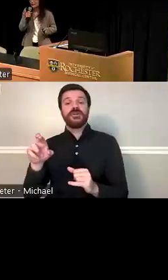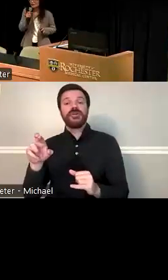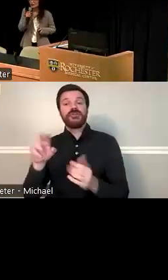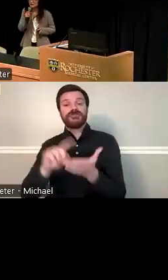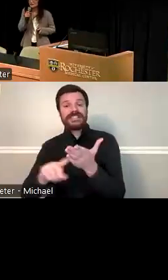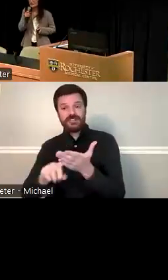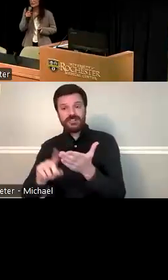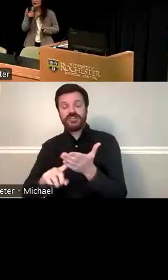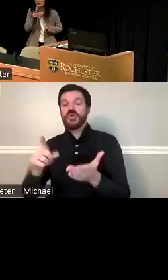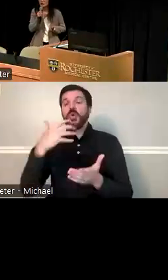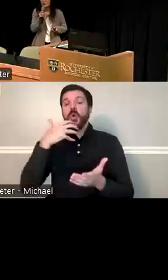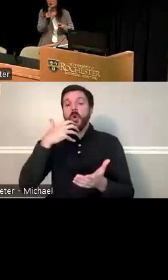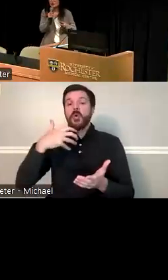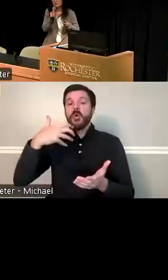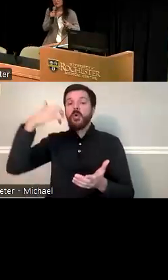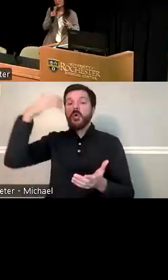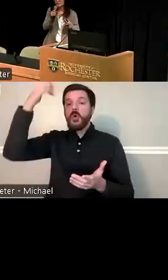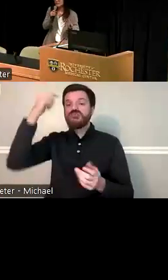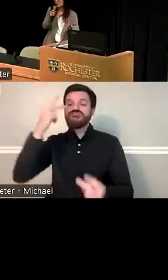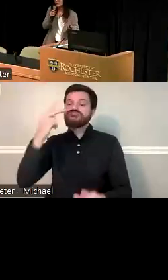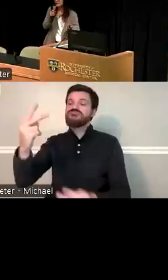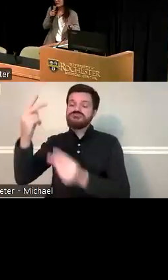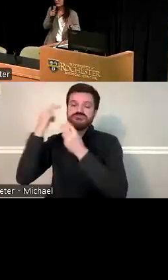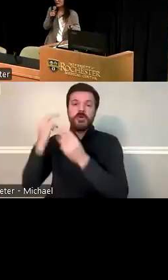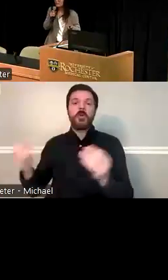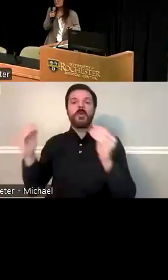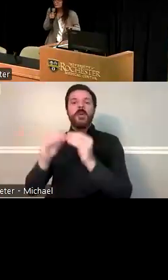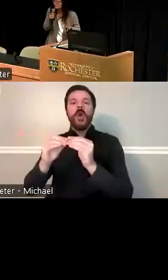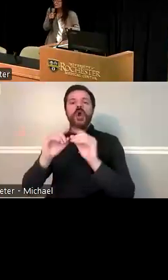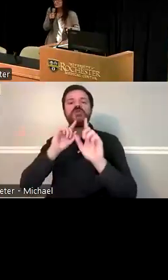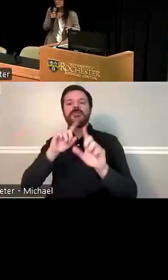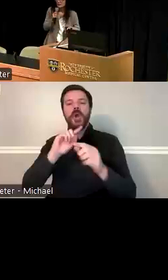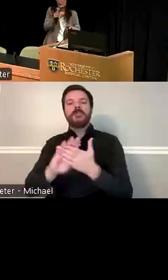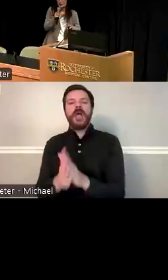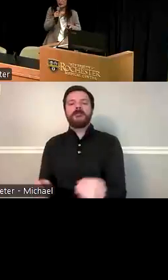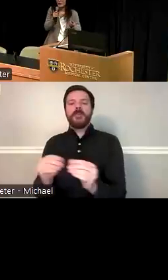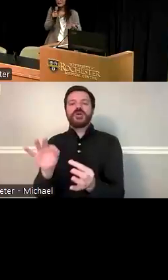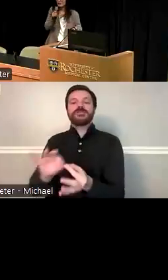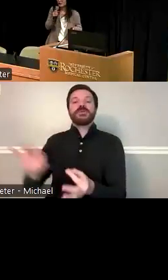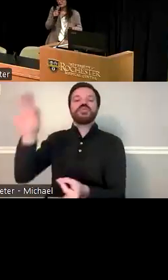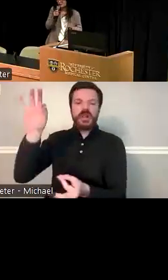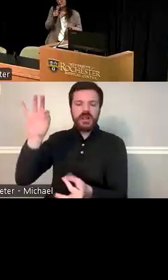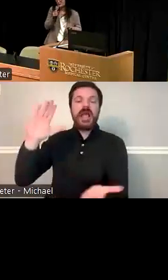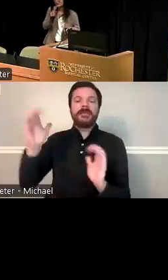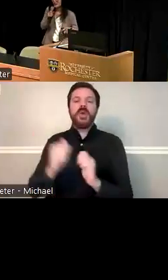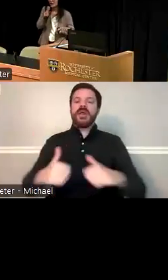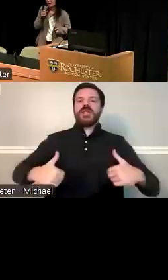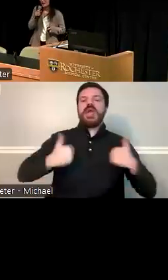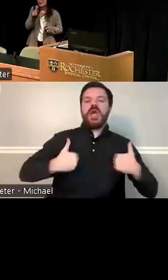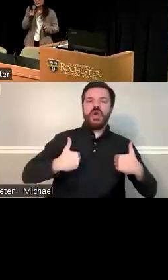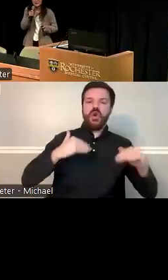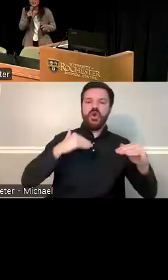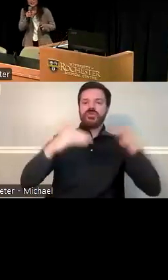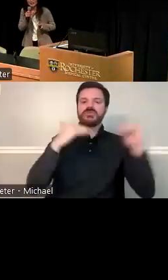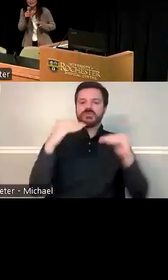back on your lifetime, the more they report that they've become spiritual. Compared to the younger adults. And